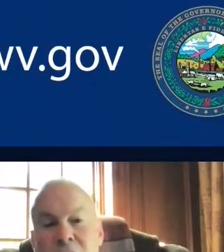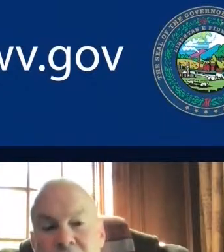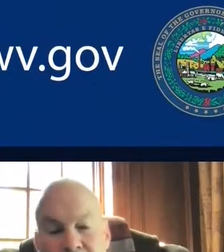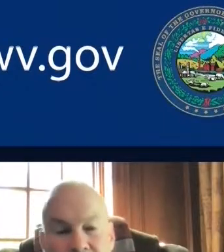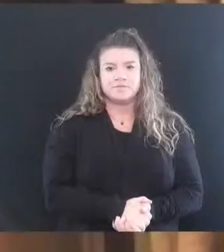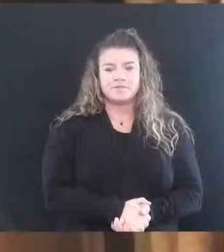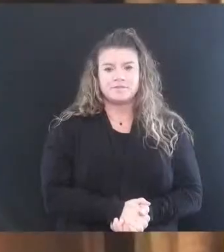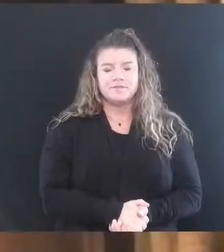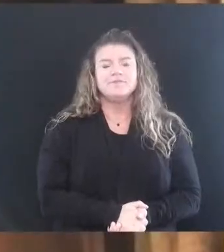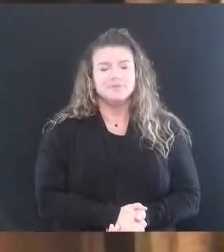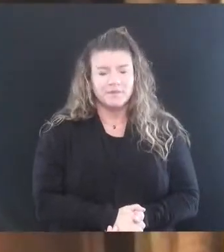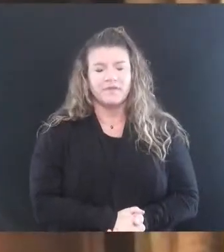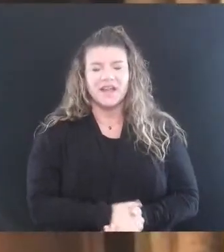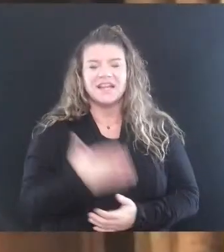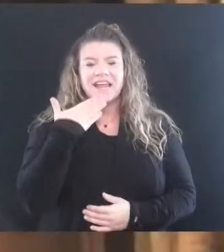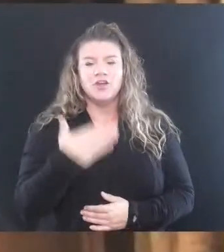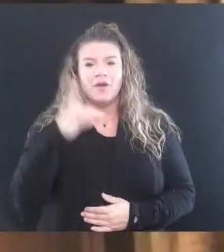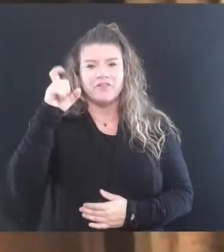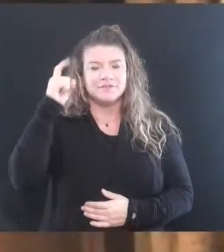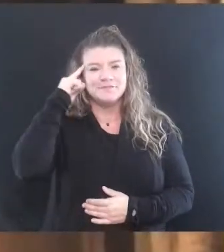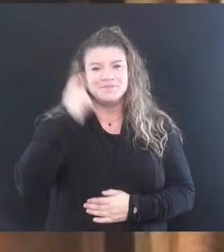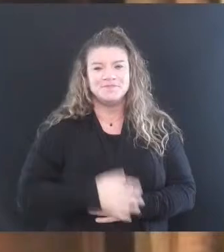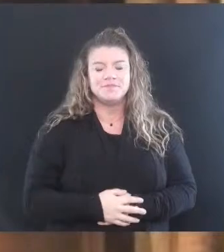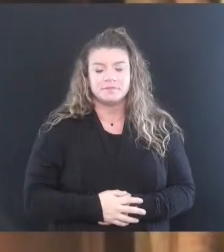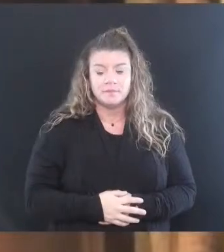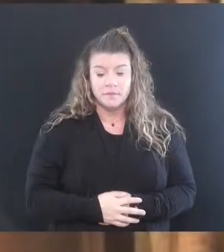Yeah, thank you, Governor.